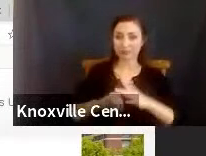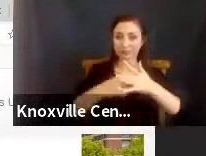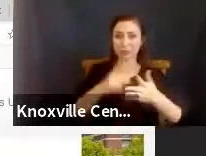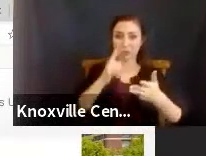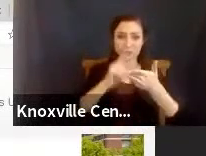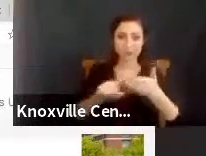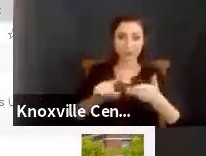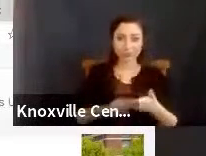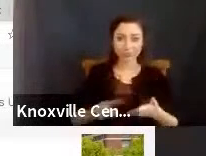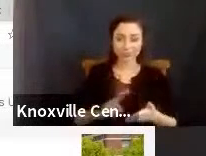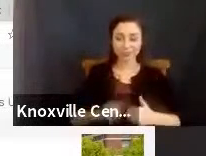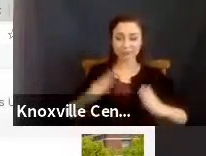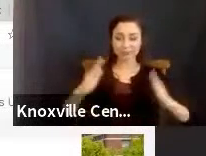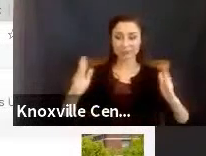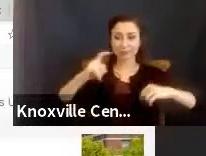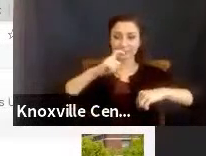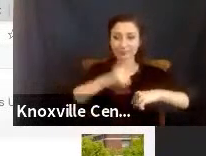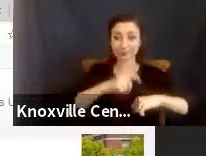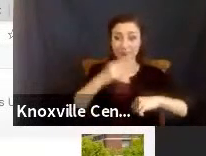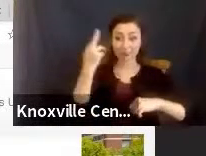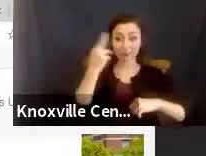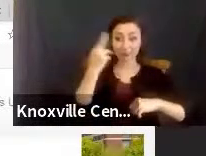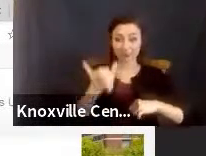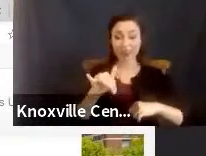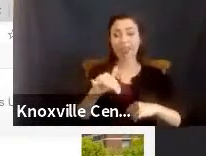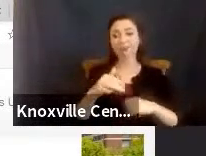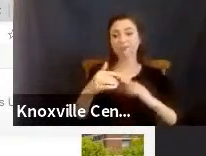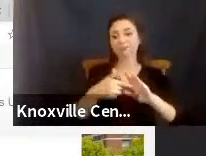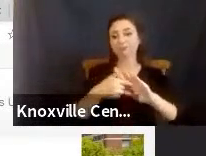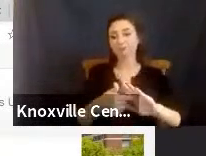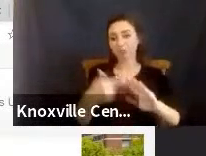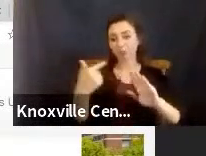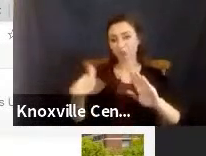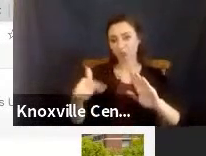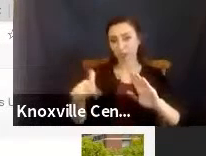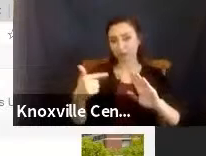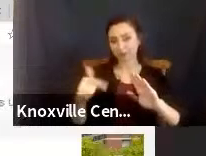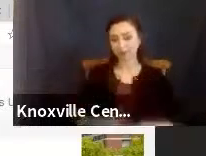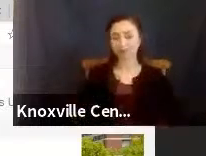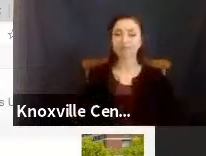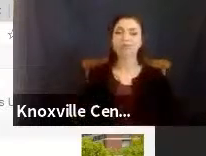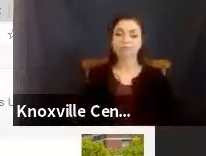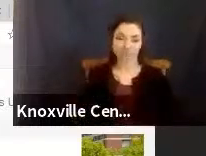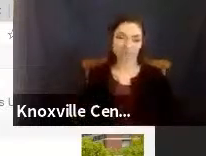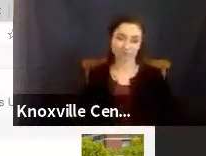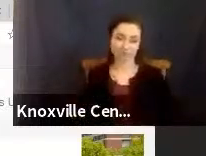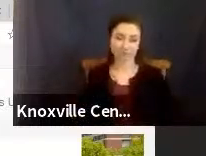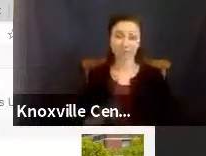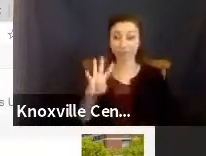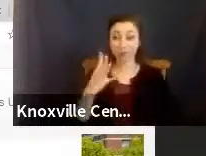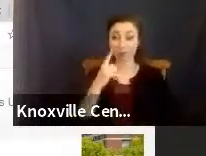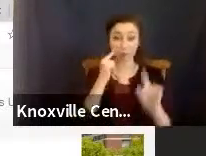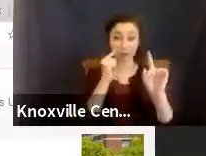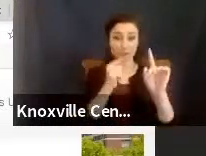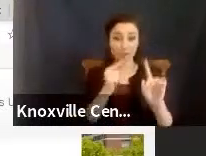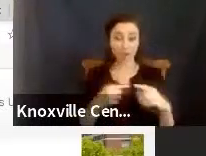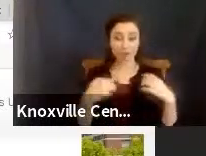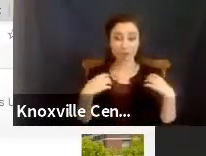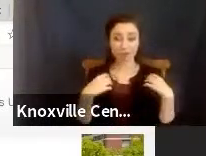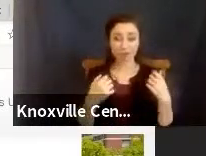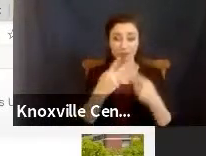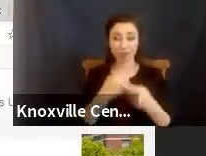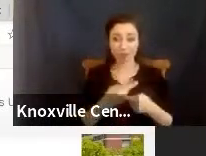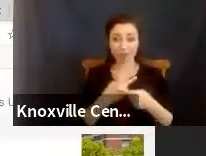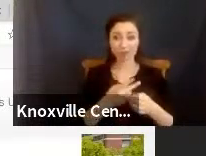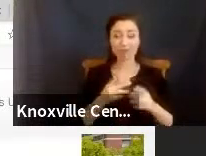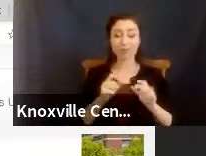timeframe. Because of this, our benchmark continues to be represented as green. Fourth benchmark, healthcare system